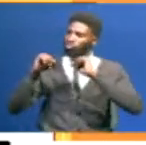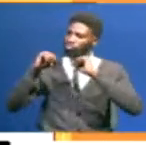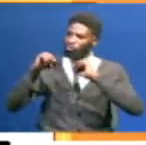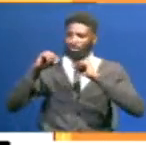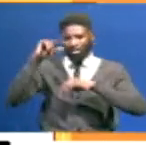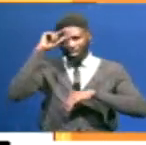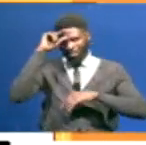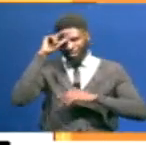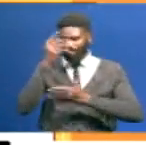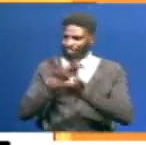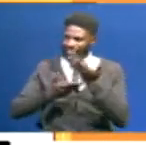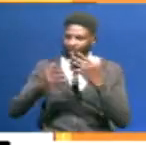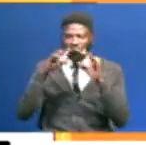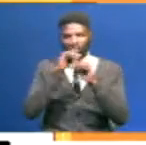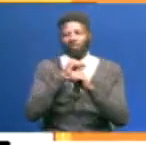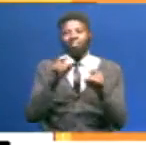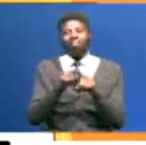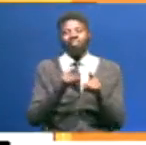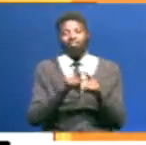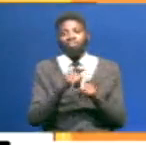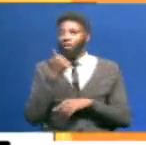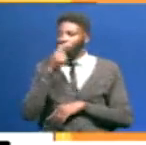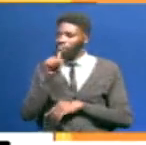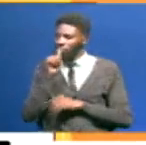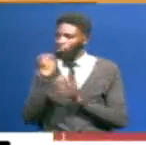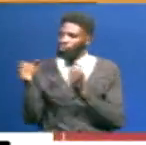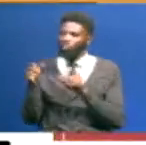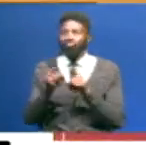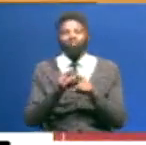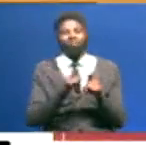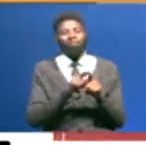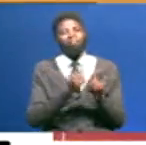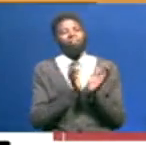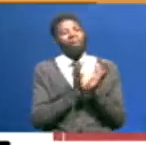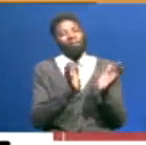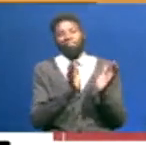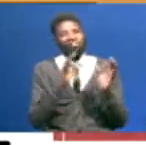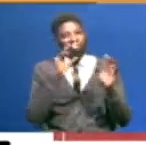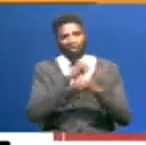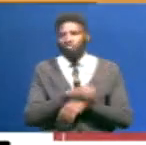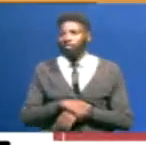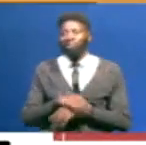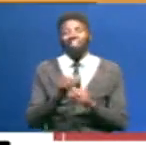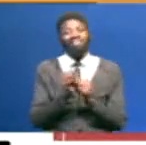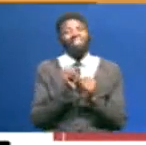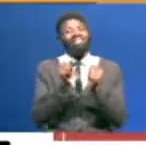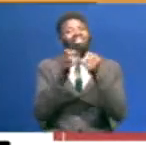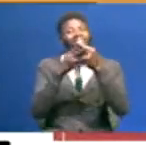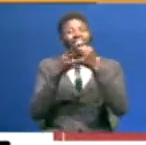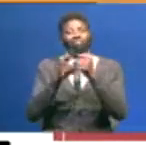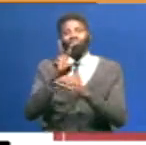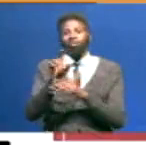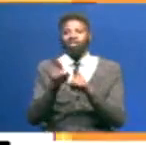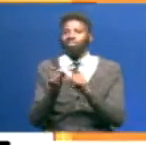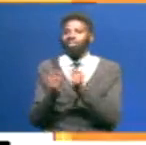lacking, and dialogue between public and private was lacking. It was a huge brain drain in the 1992-93, right, when all these strikes were taking place. And